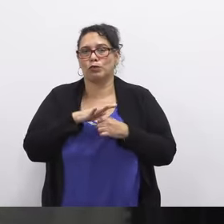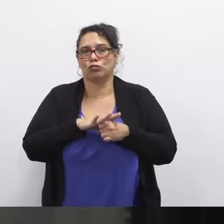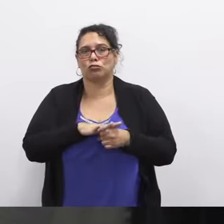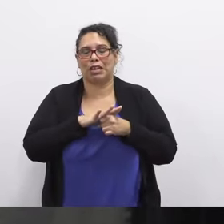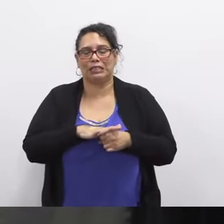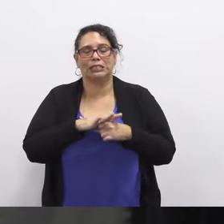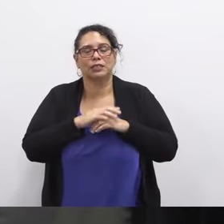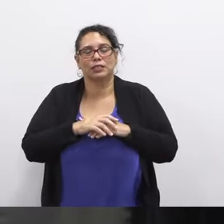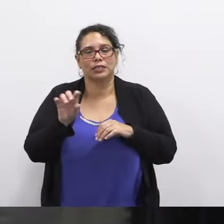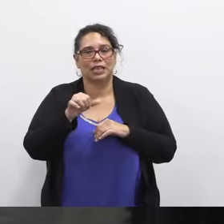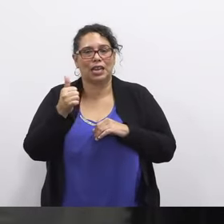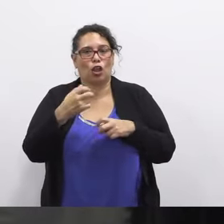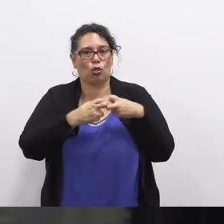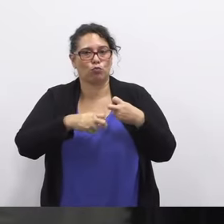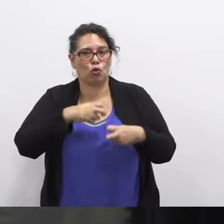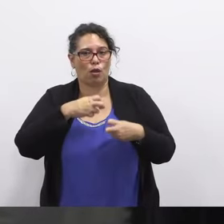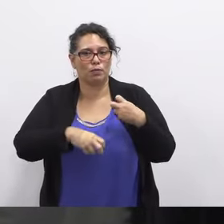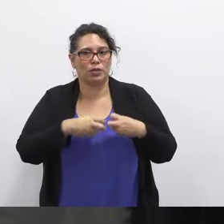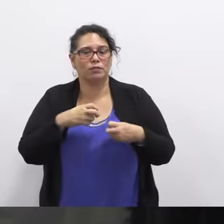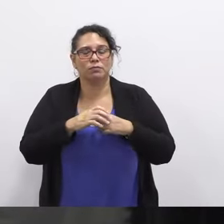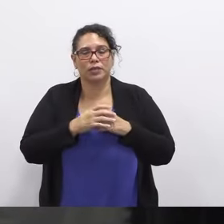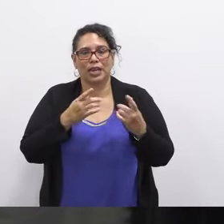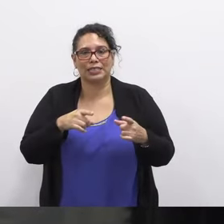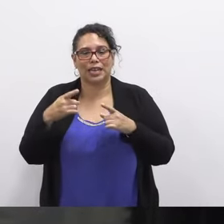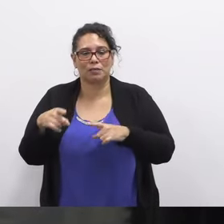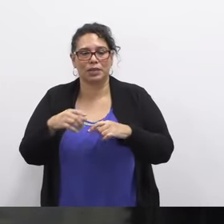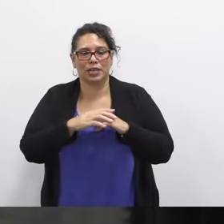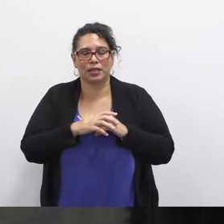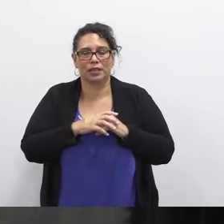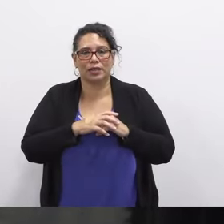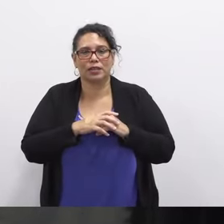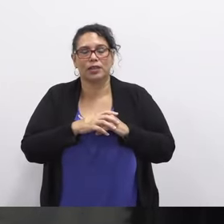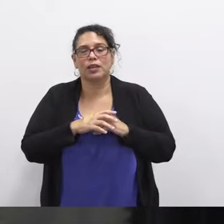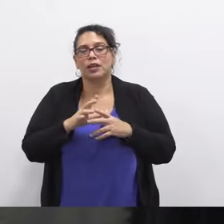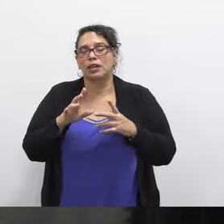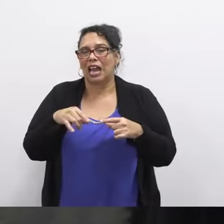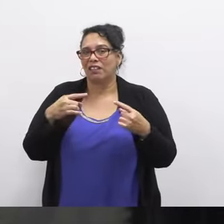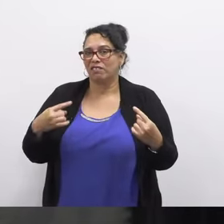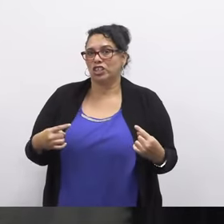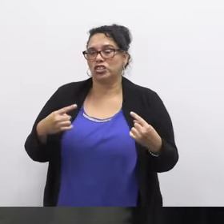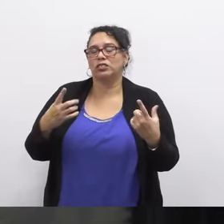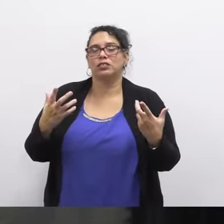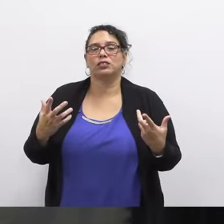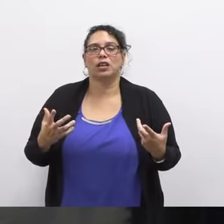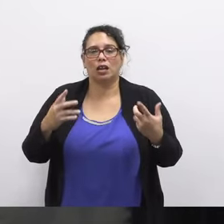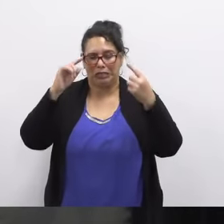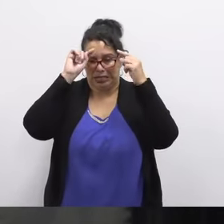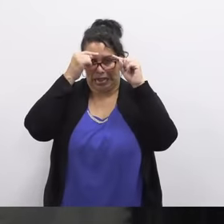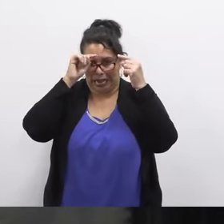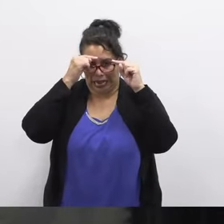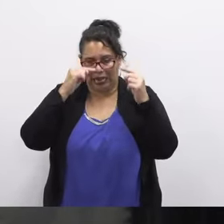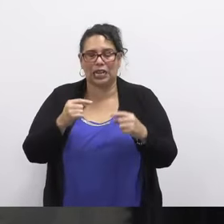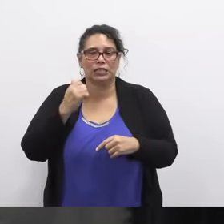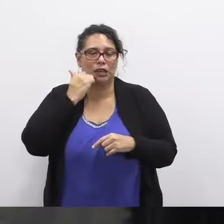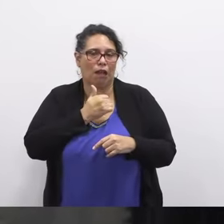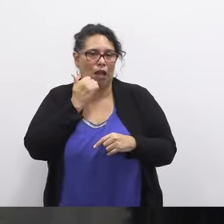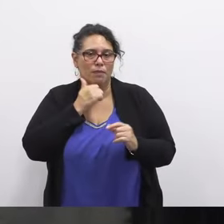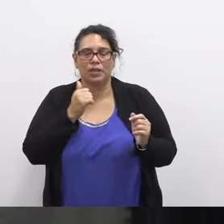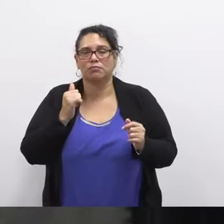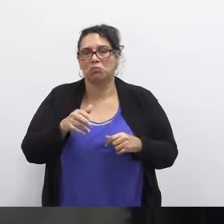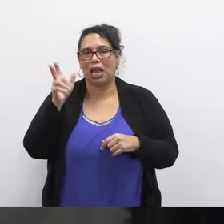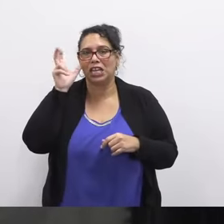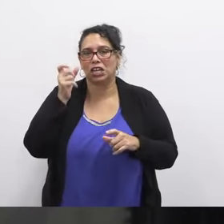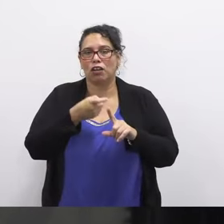sensations is another problem that also is happening. Adverse effects to healthcare professionals is headaches, which is very common, which I've heard from many